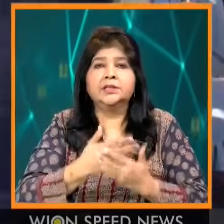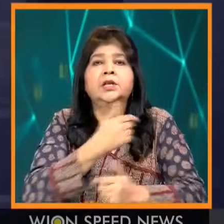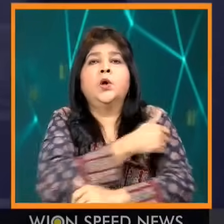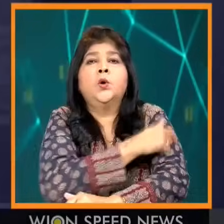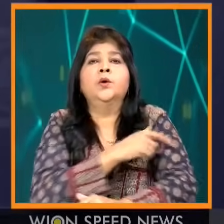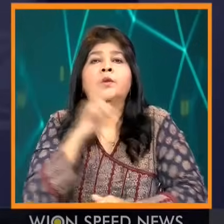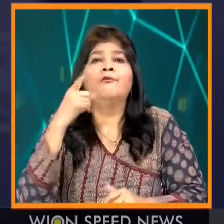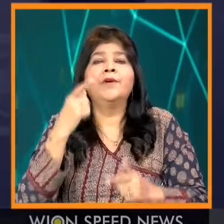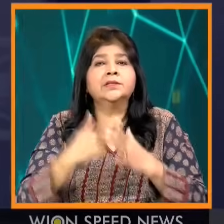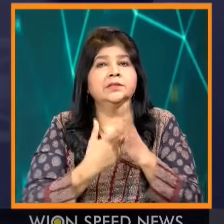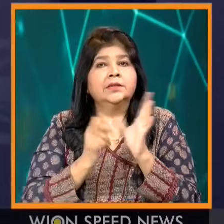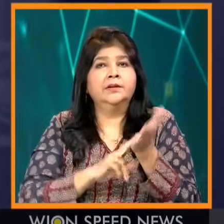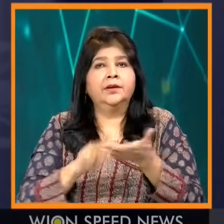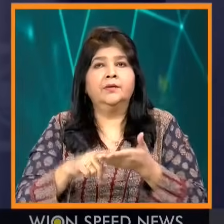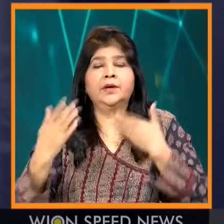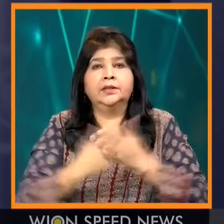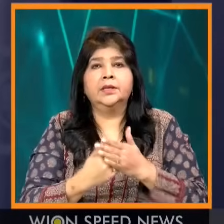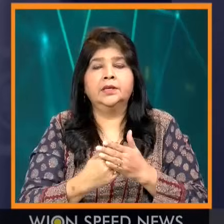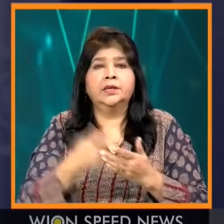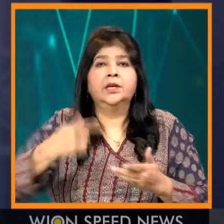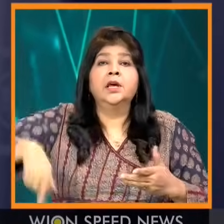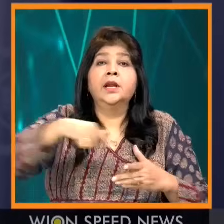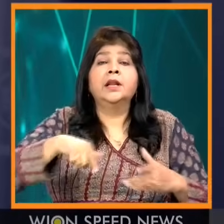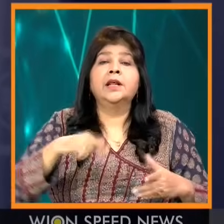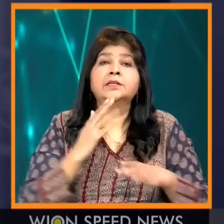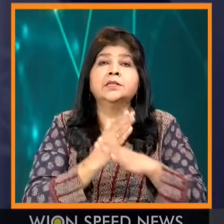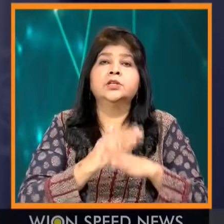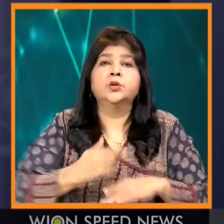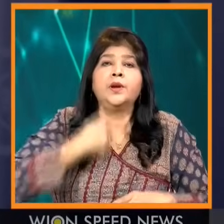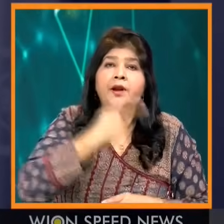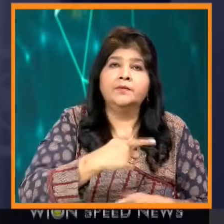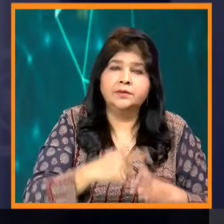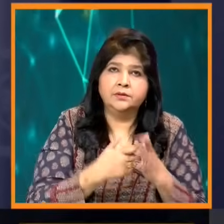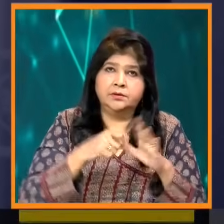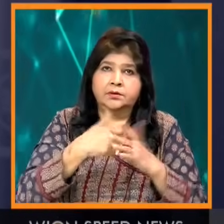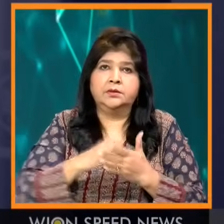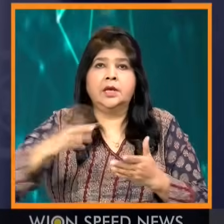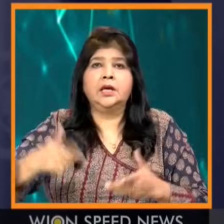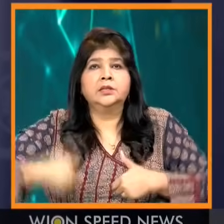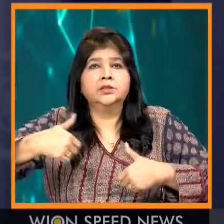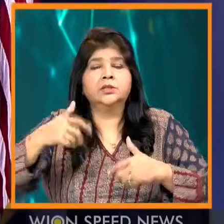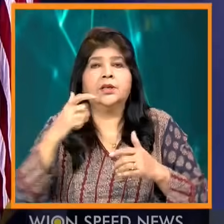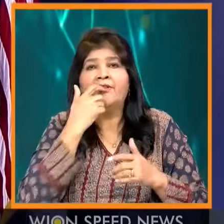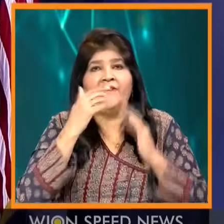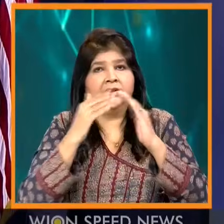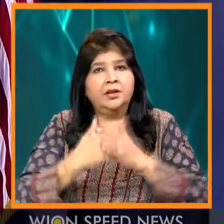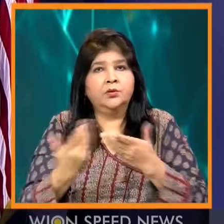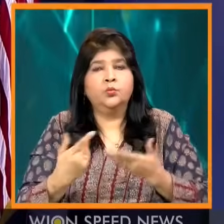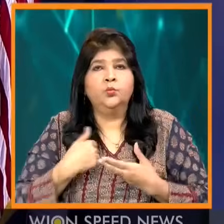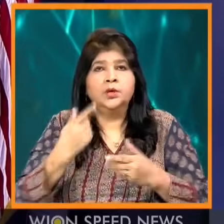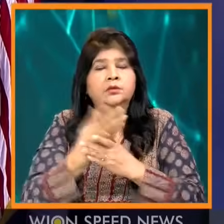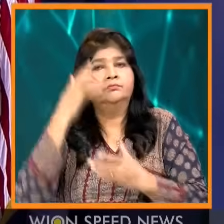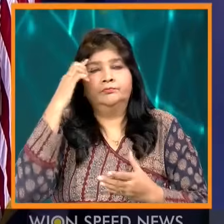hospitalized on the 1st of January. However, the National Security Advisor Jake Sullivan and other senior White House aides